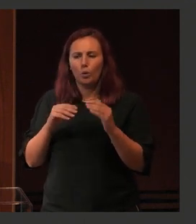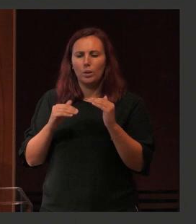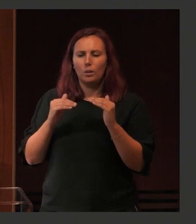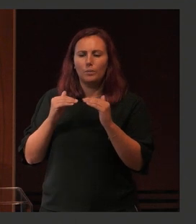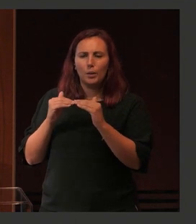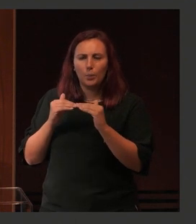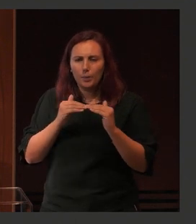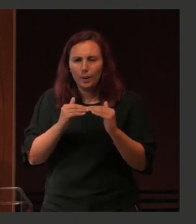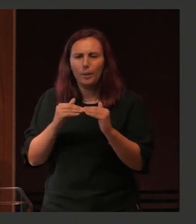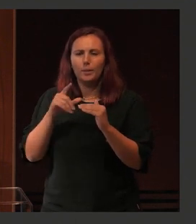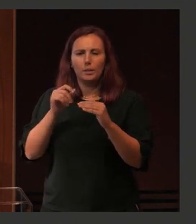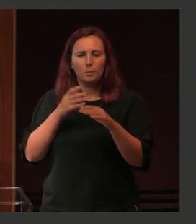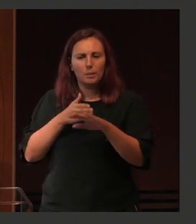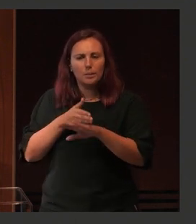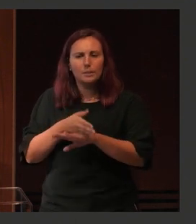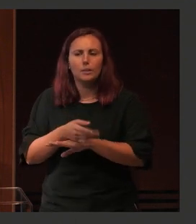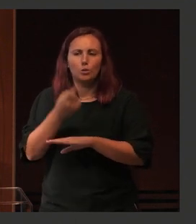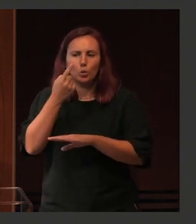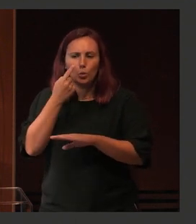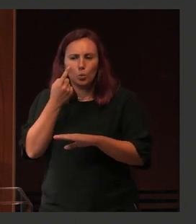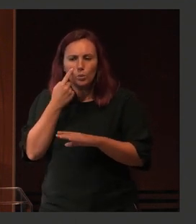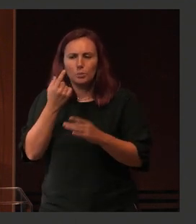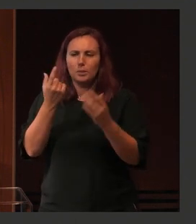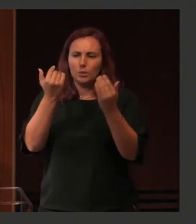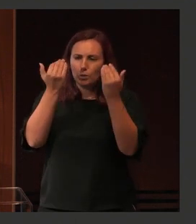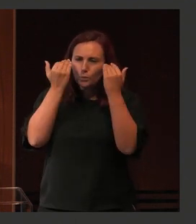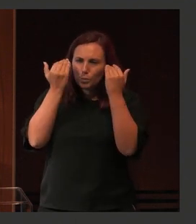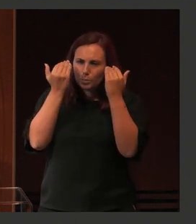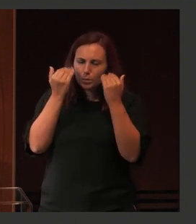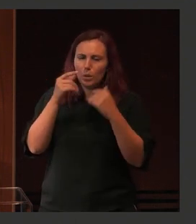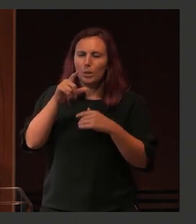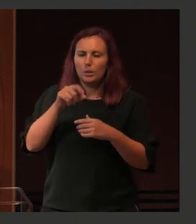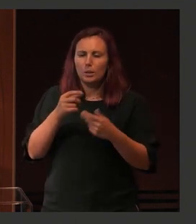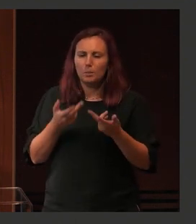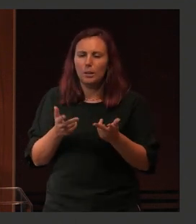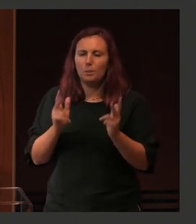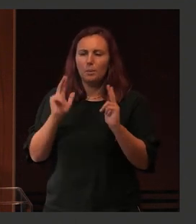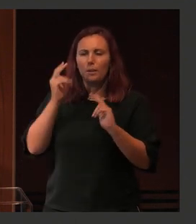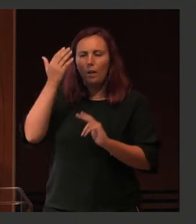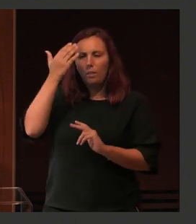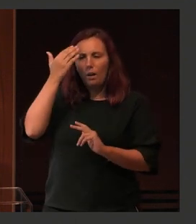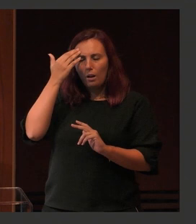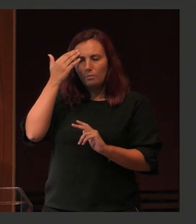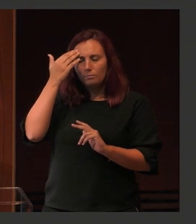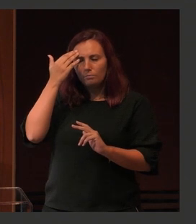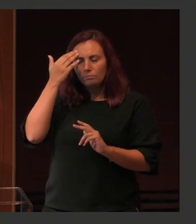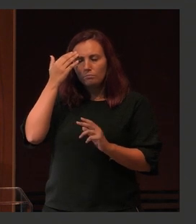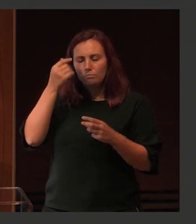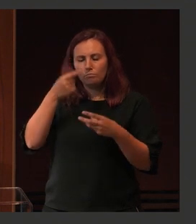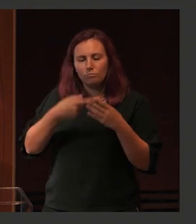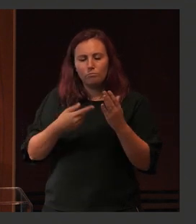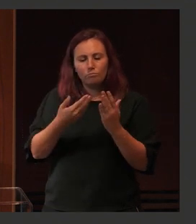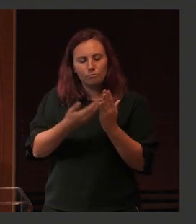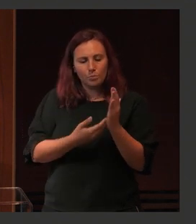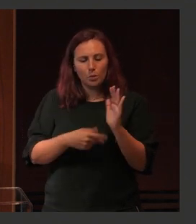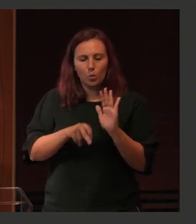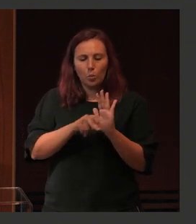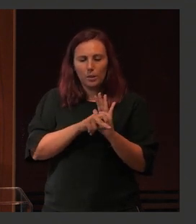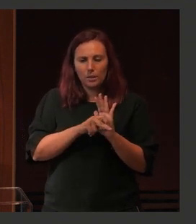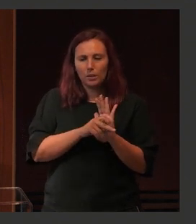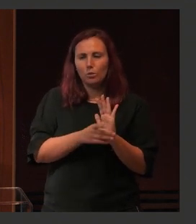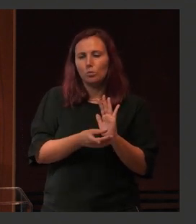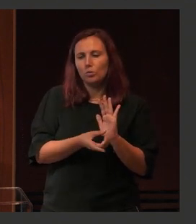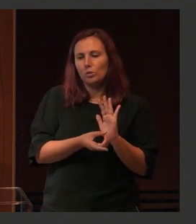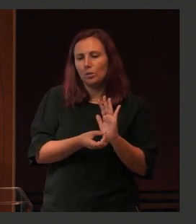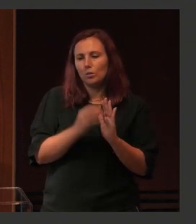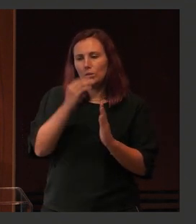of intellectual freedom are embodied in Article 19 of the Universal Declaration of Human Rights